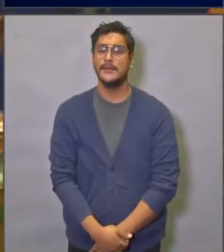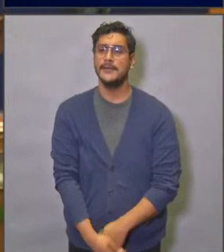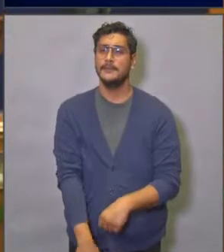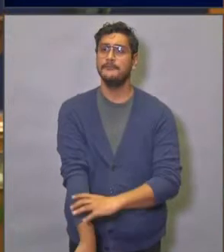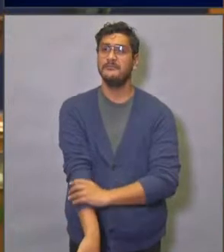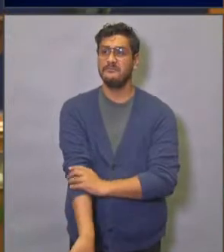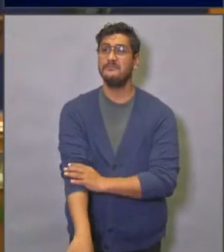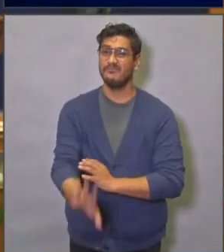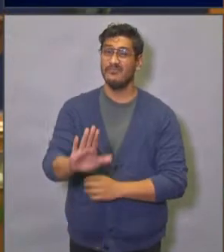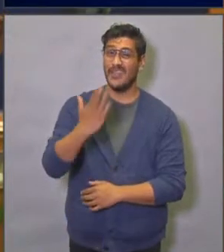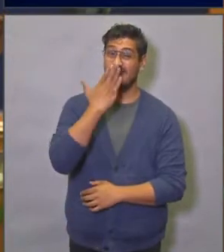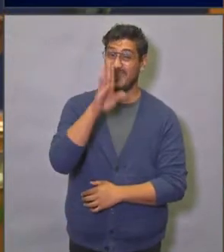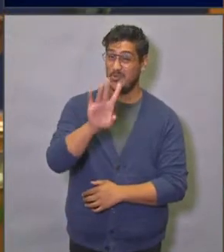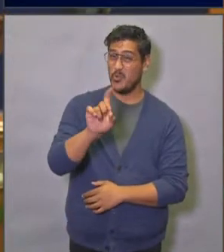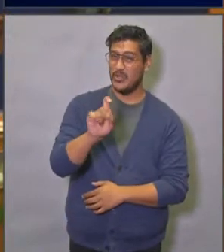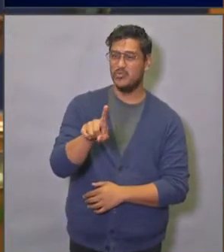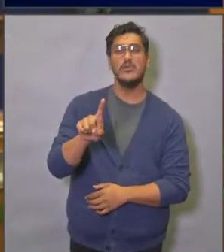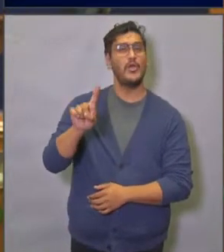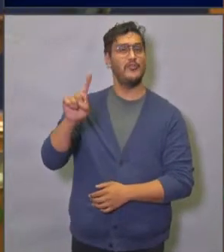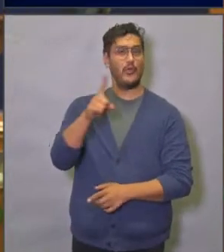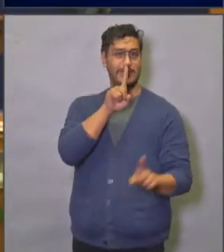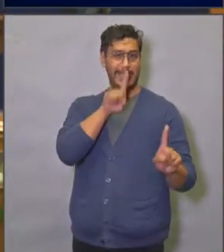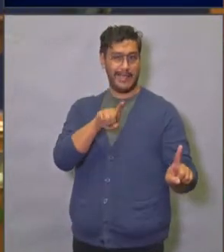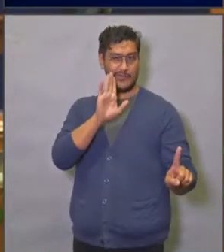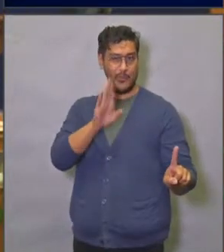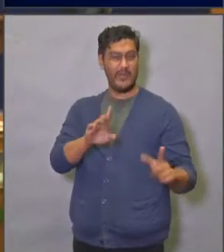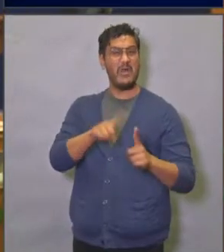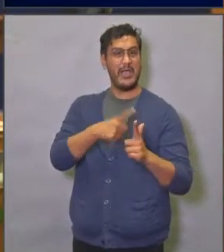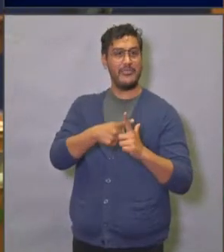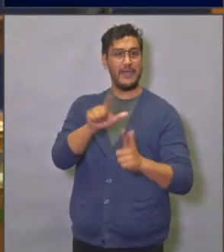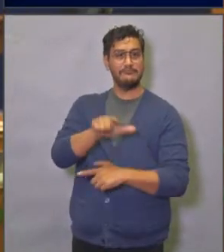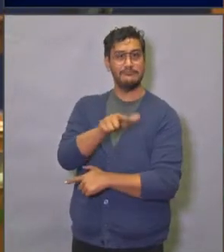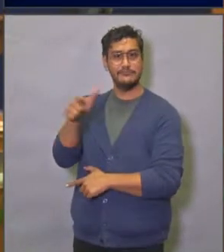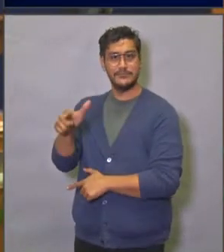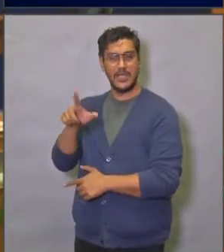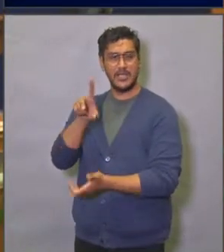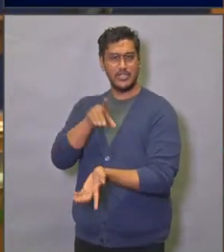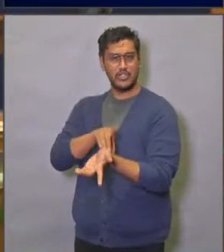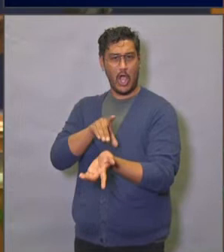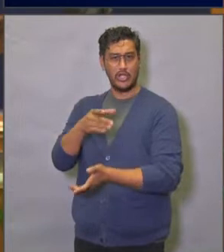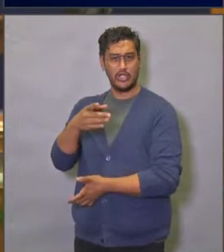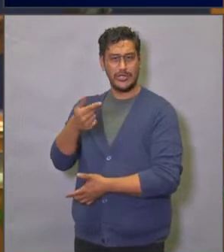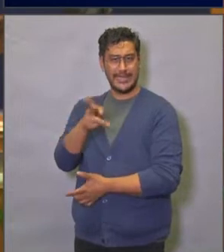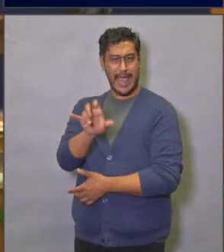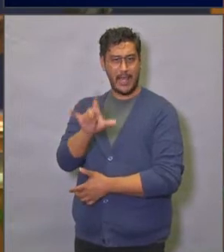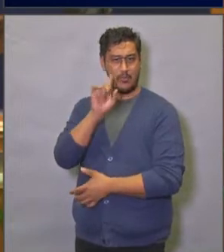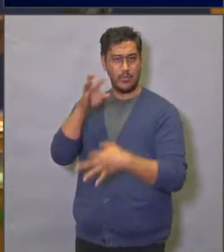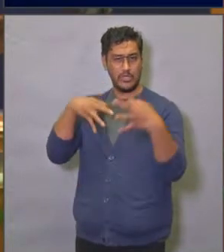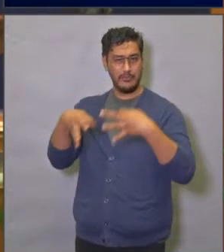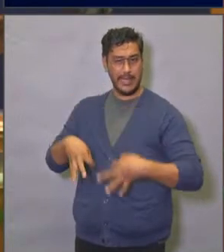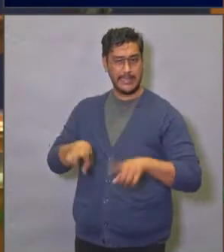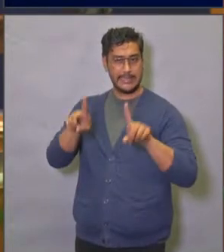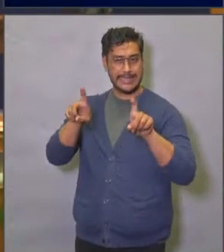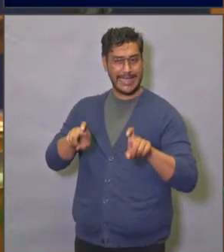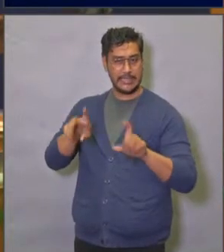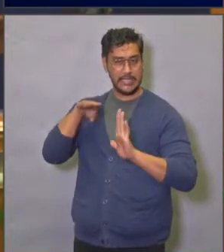Yeah, thanks so much for the questions. I'll take the first question, then I'm going to ask Dr. Gailey to talk about the testing drop.